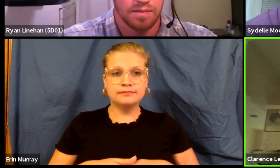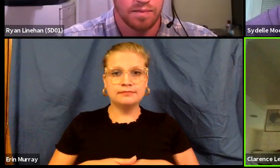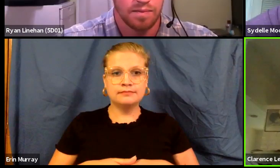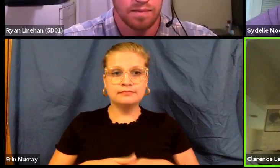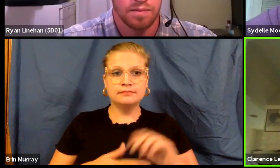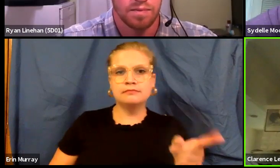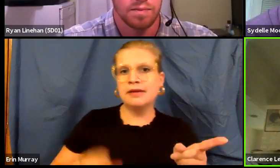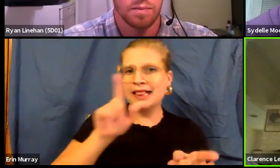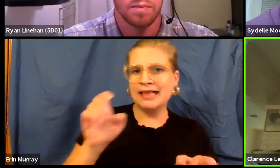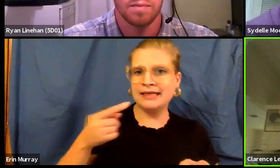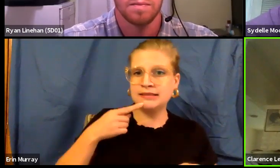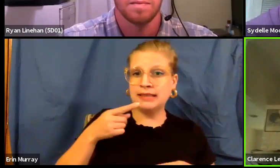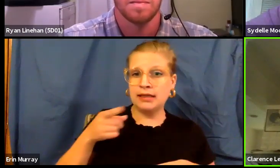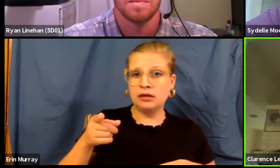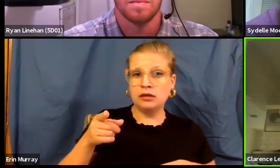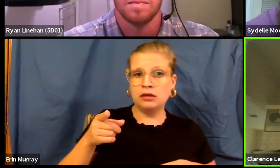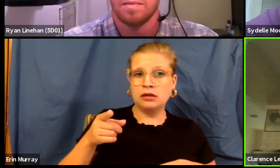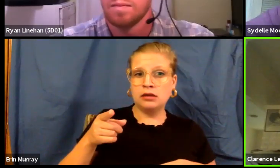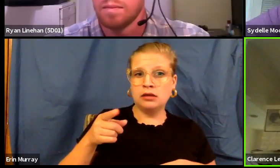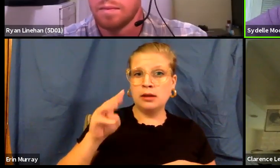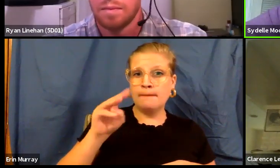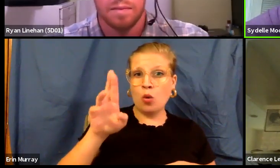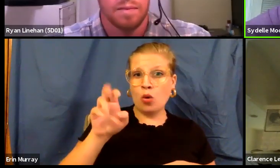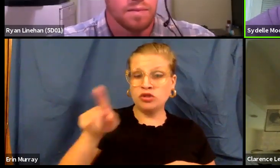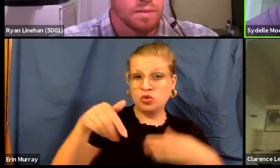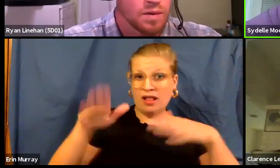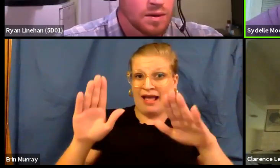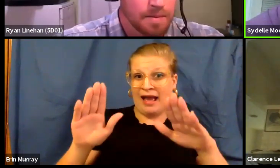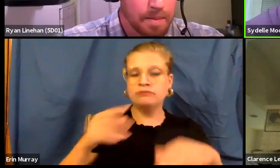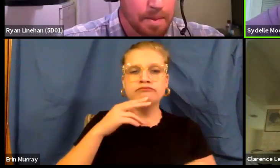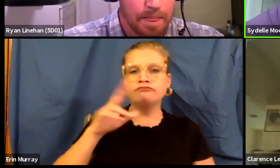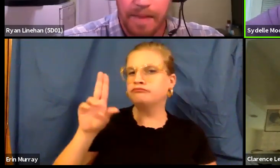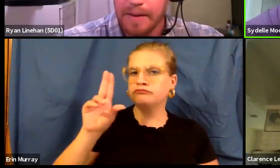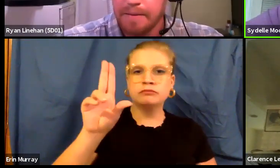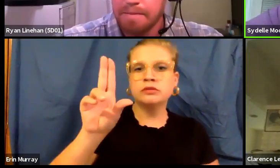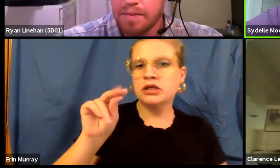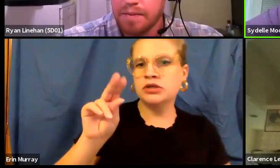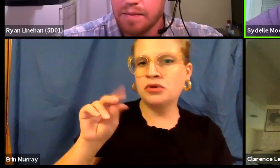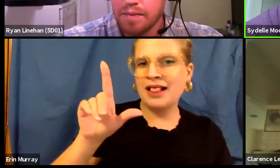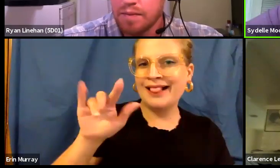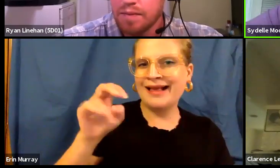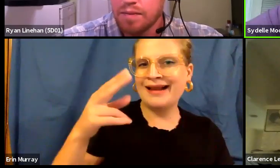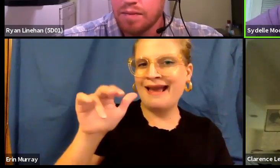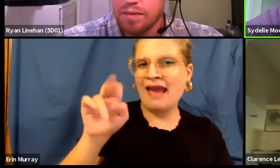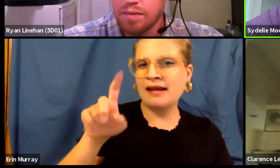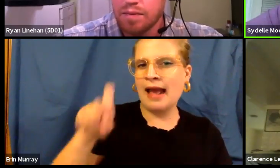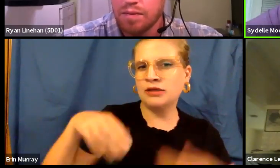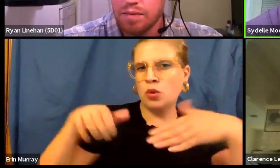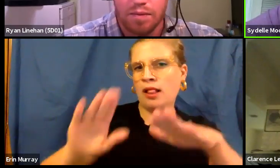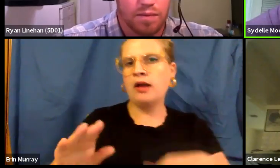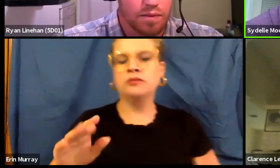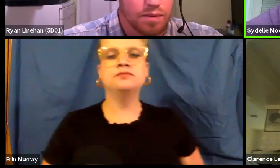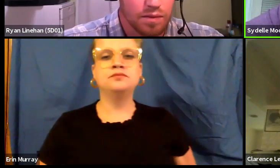Commissioner Moore, did you move him? I can't do that. Commissioner Lyon has to do that. Commissioner Lyon. Oh.